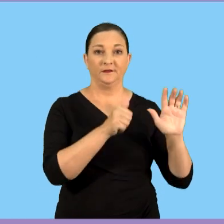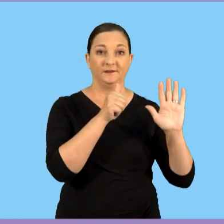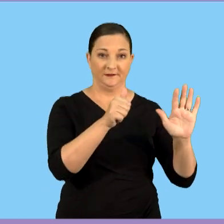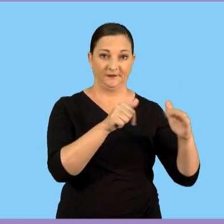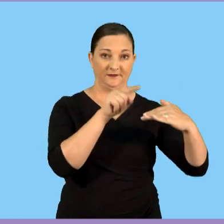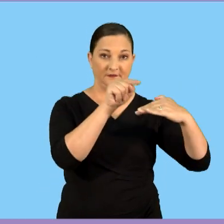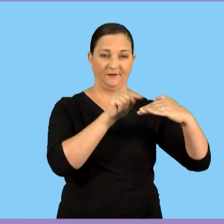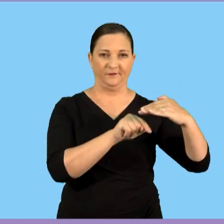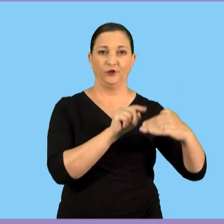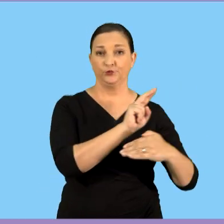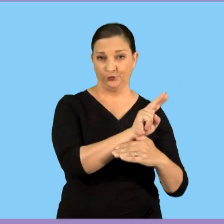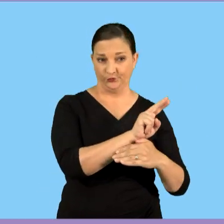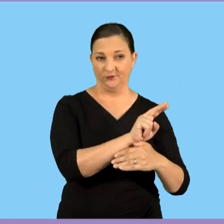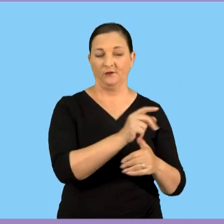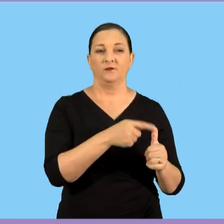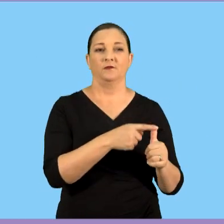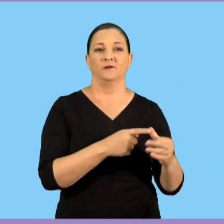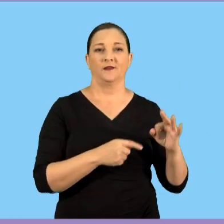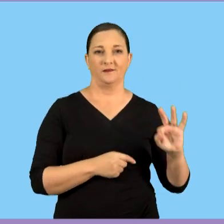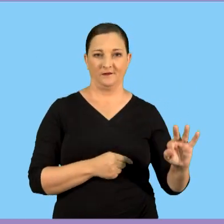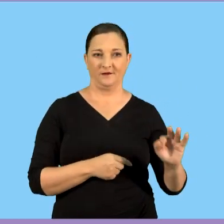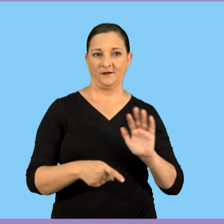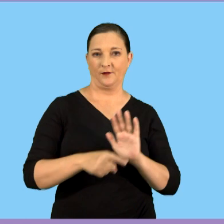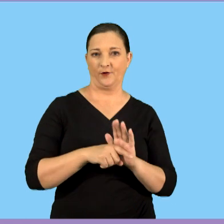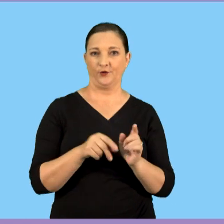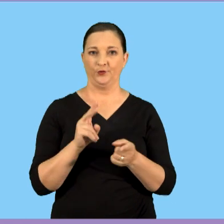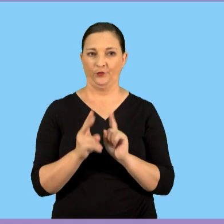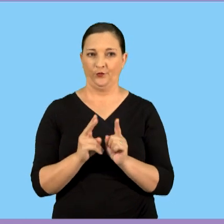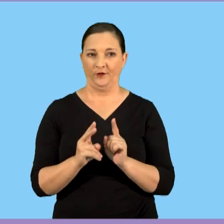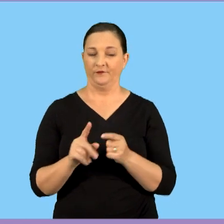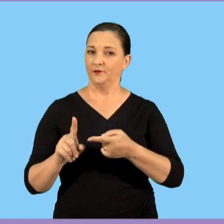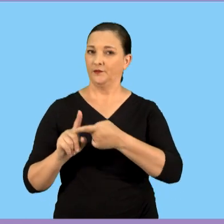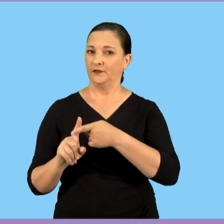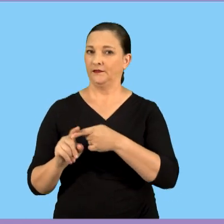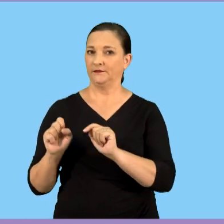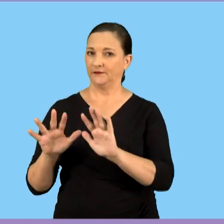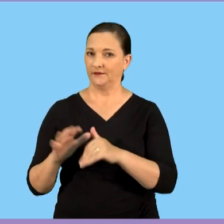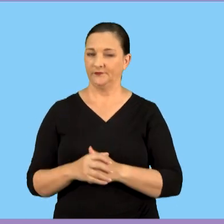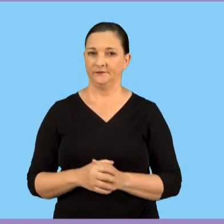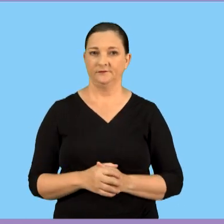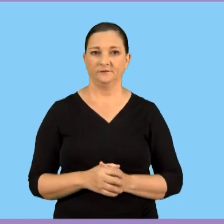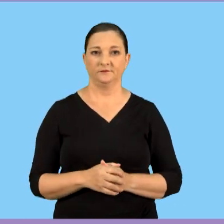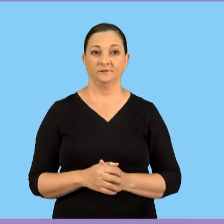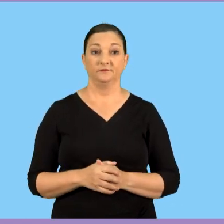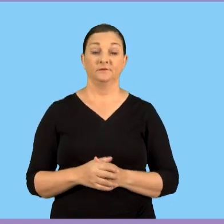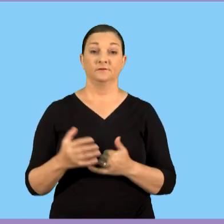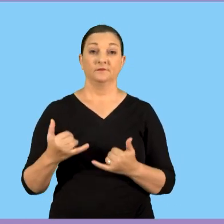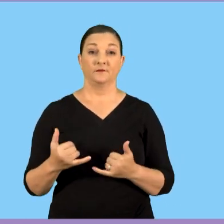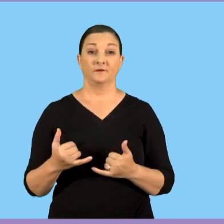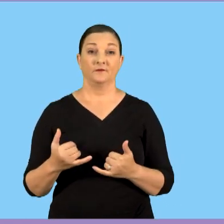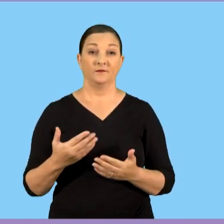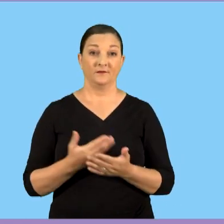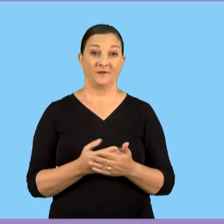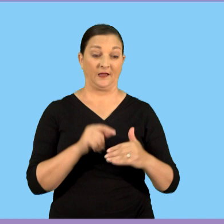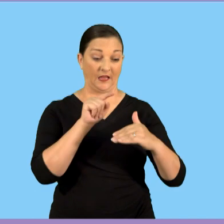positive. 6 divided by 2, that will give us a 3, minus 12 plus